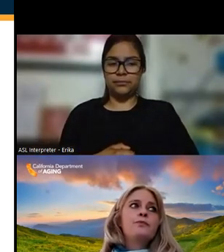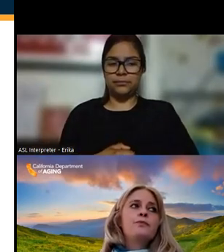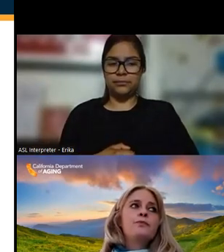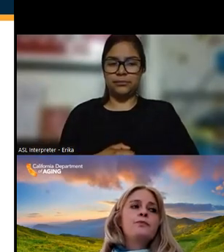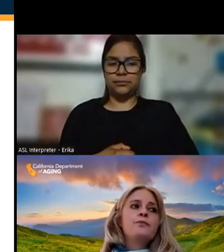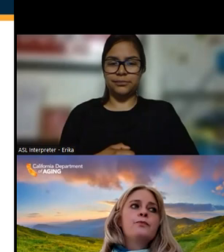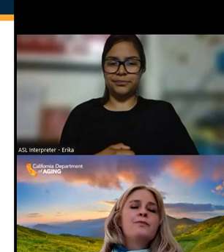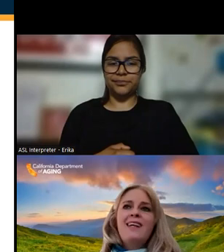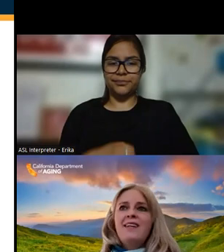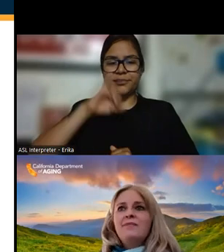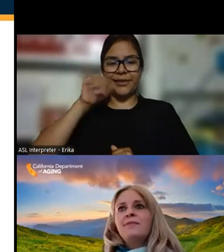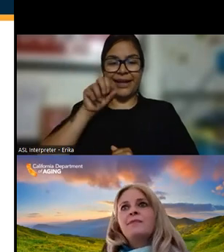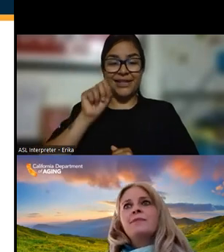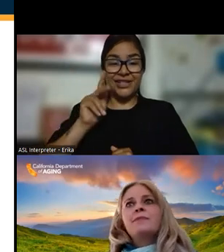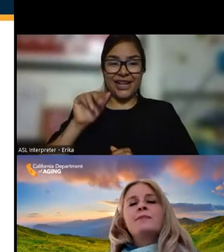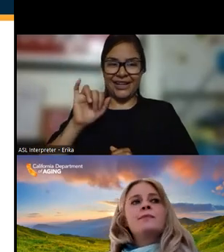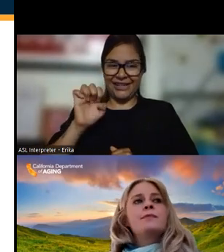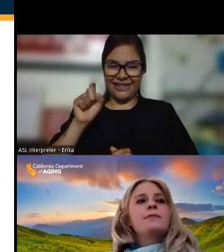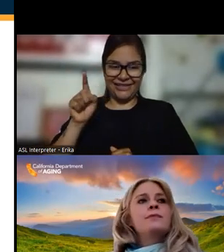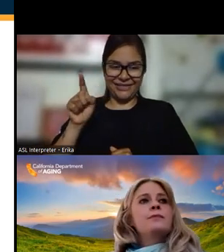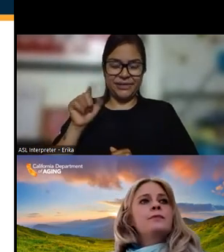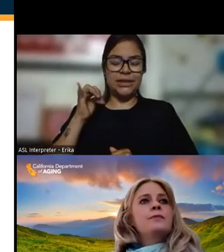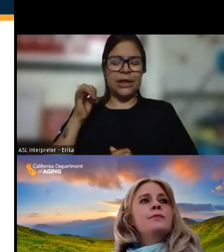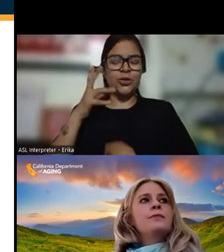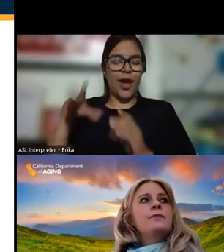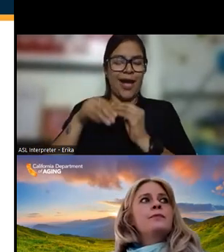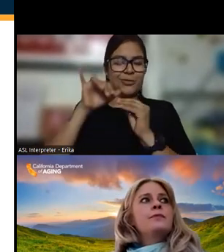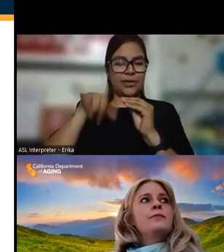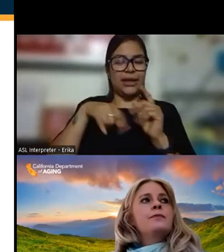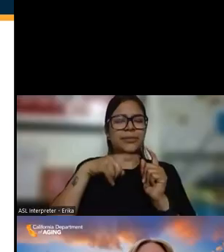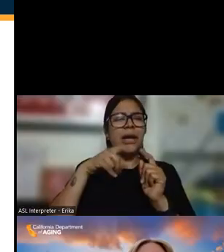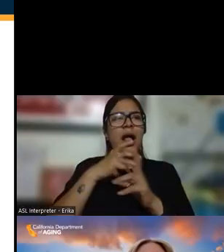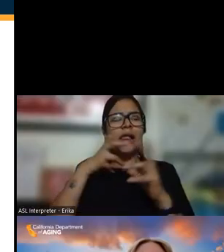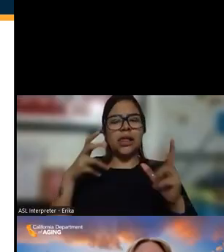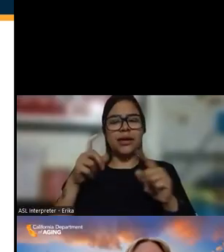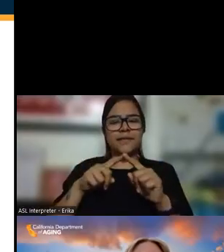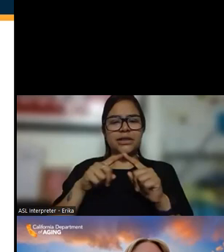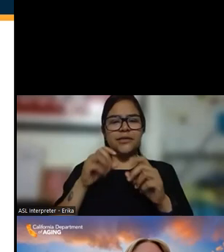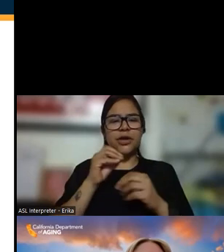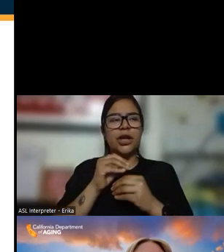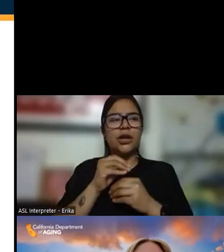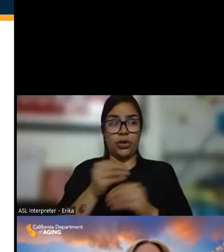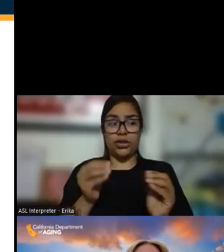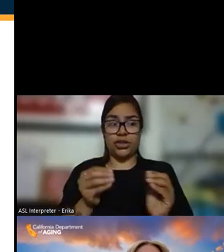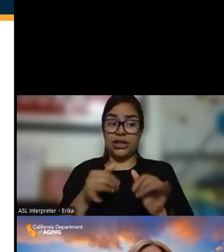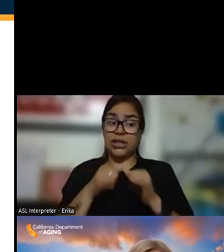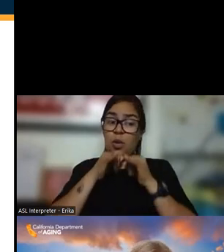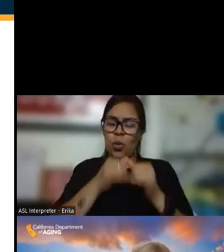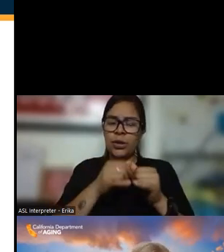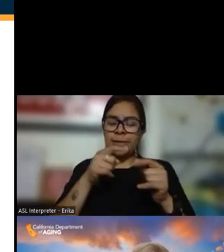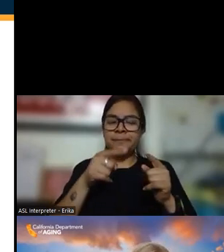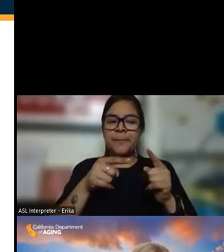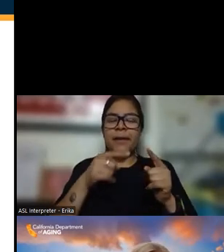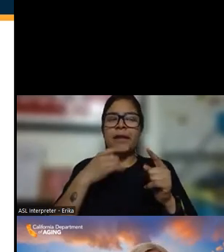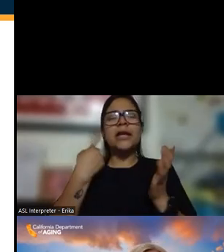This is Jackie Tompkins. Super quick, just to add to that component, a lot of these organizations that were awarded talked about in